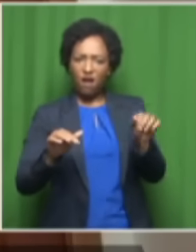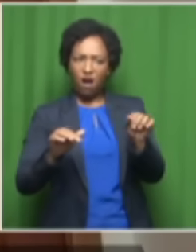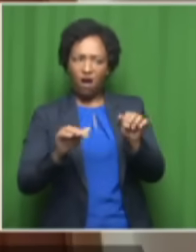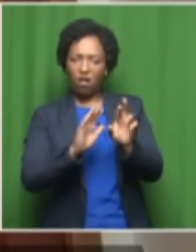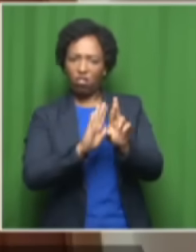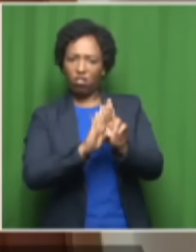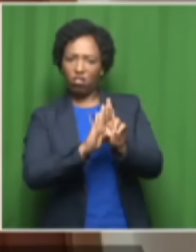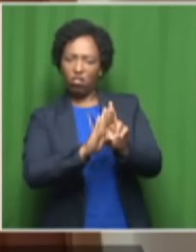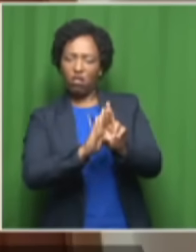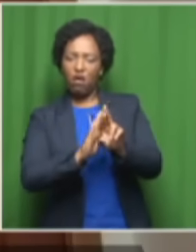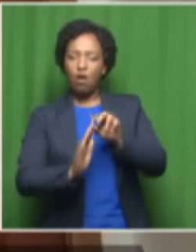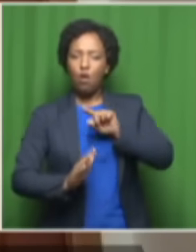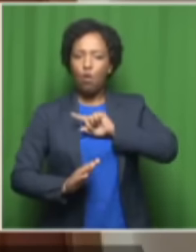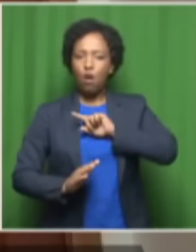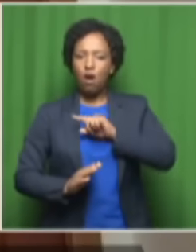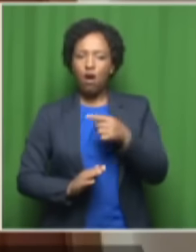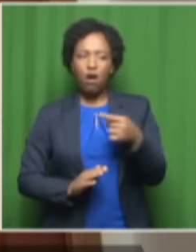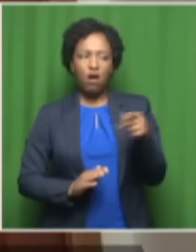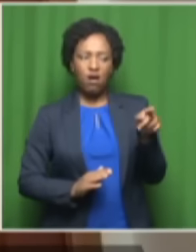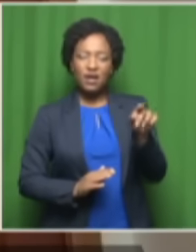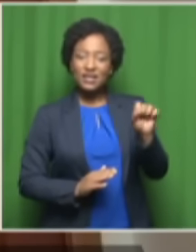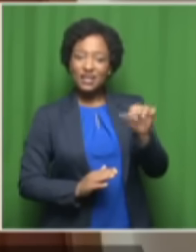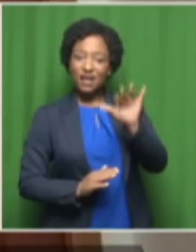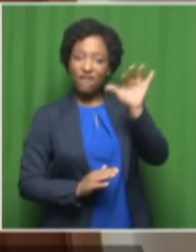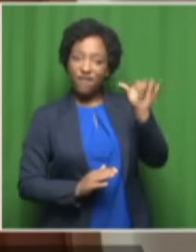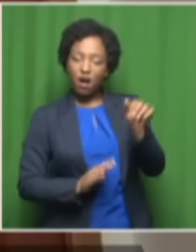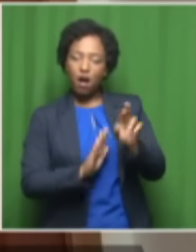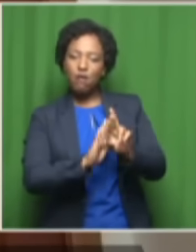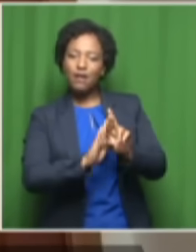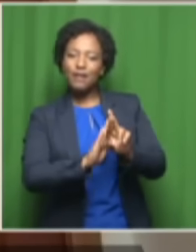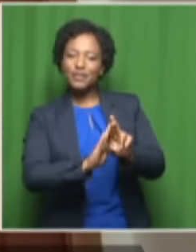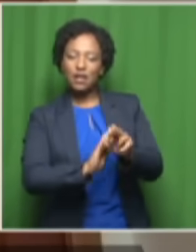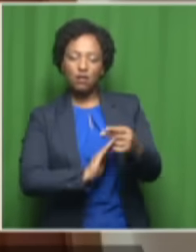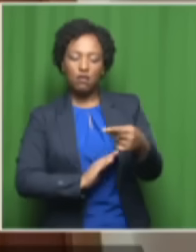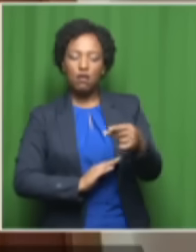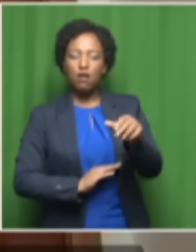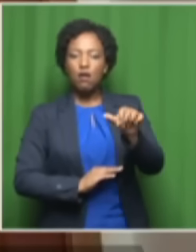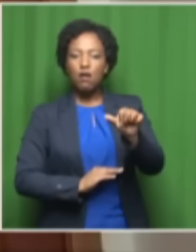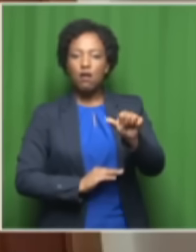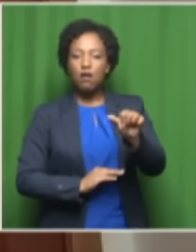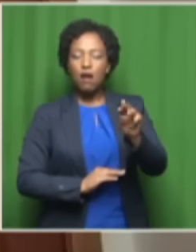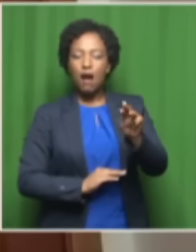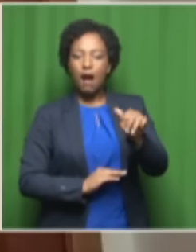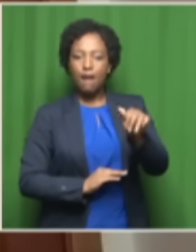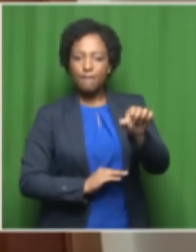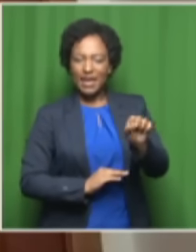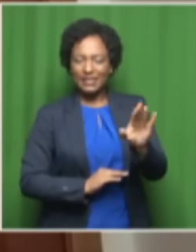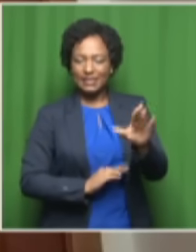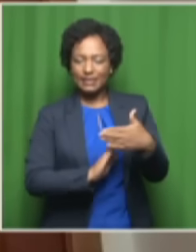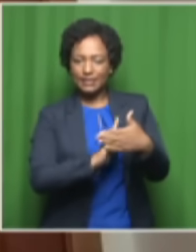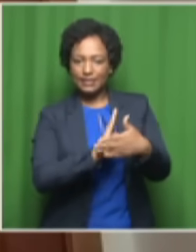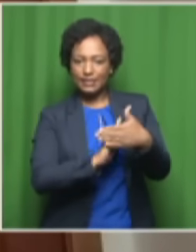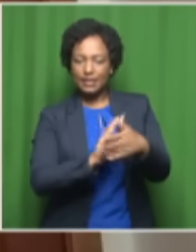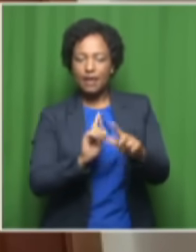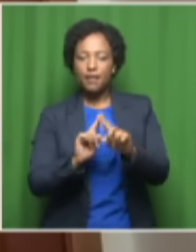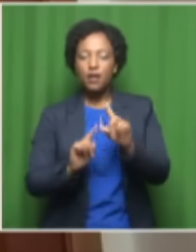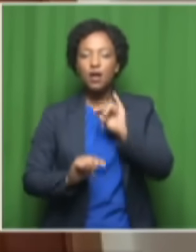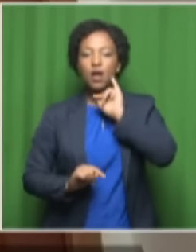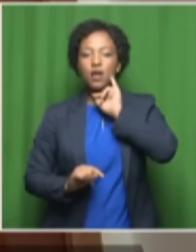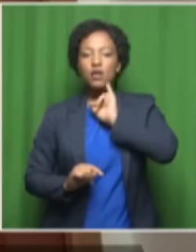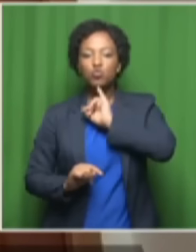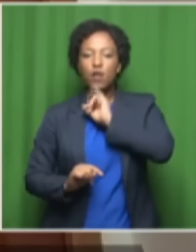Hamas, saying South Africa is acting as the legal arm of Hamas. Secondly, they focused on Israel's right to